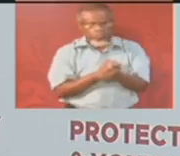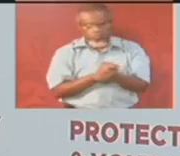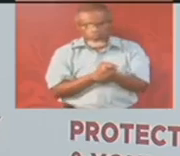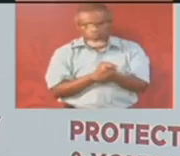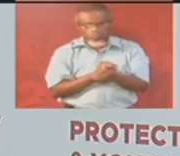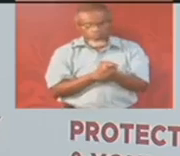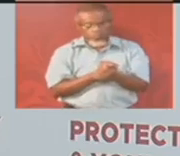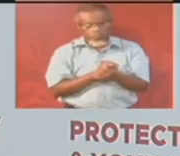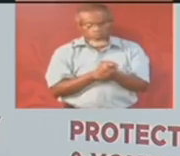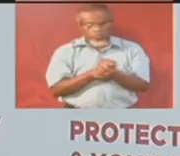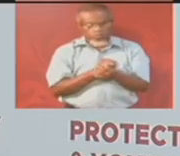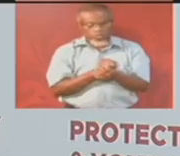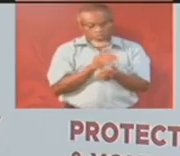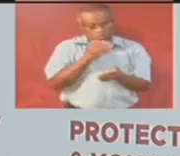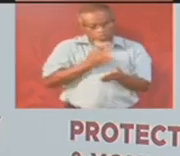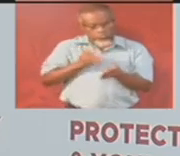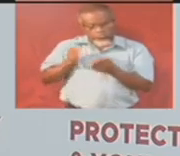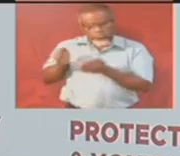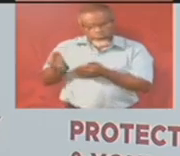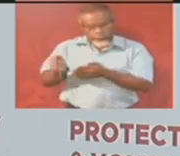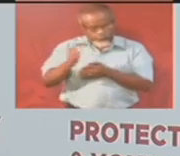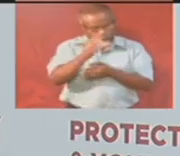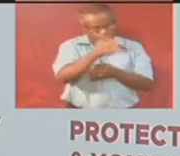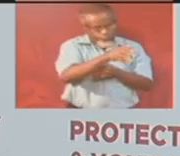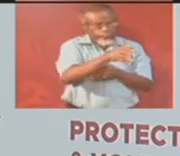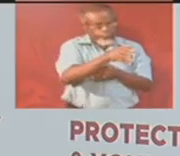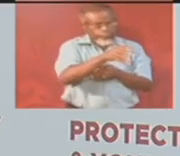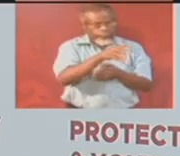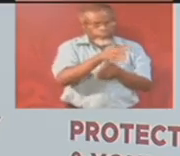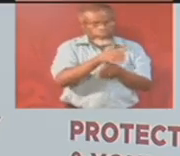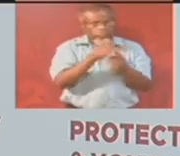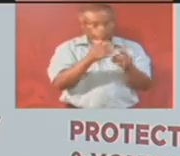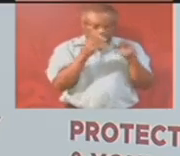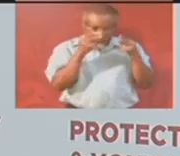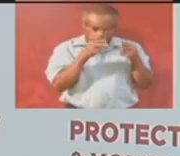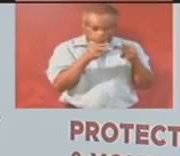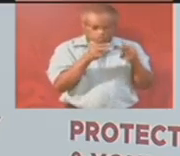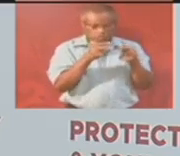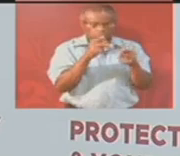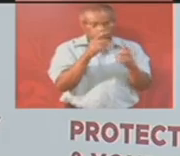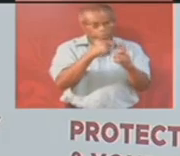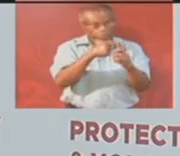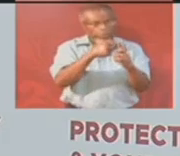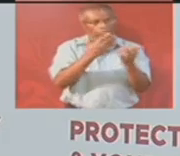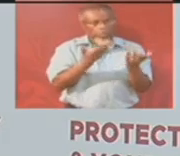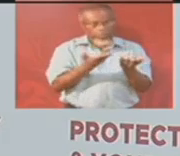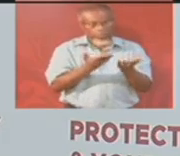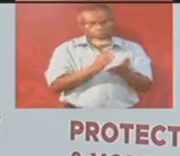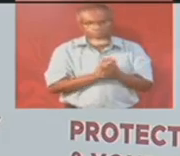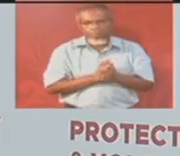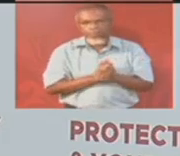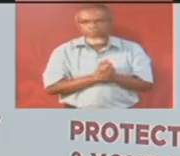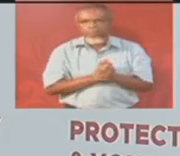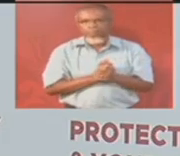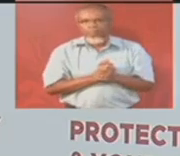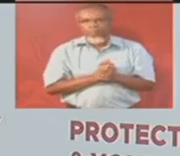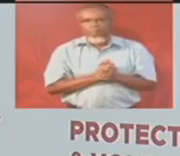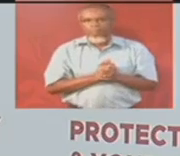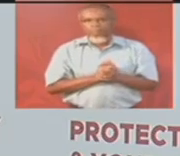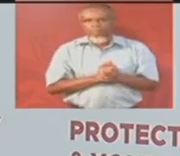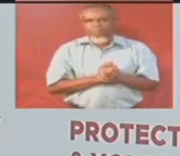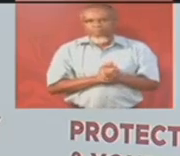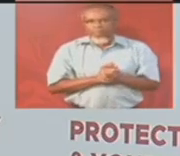cases. Thank you very much, CMO. TV6, we are ready for your questions.